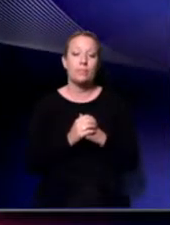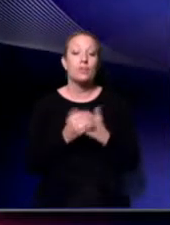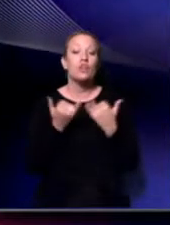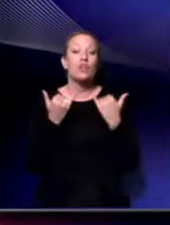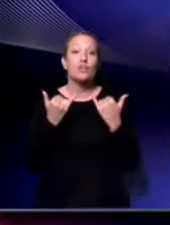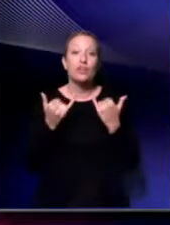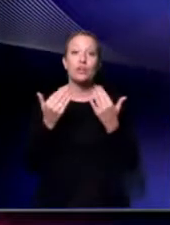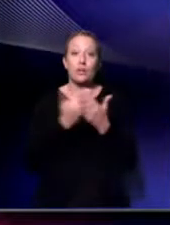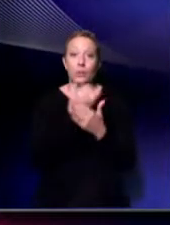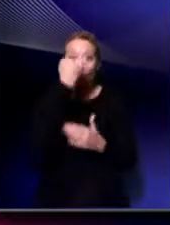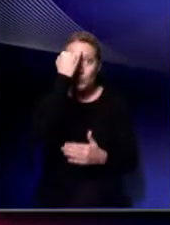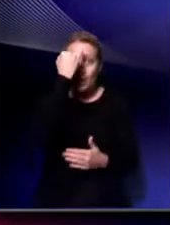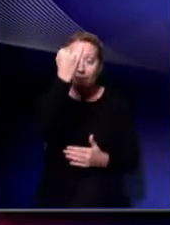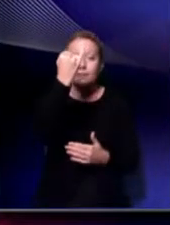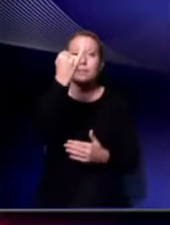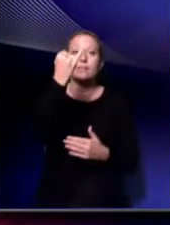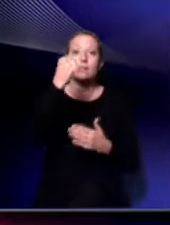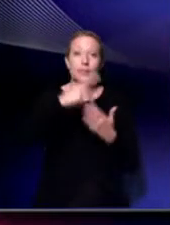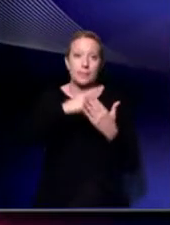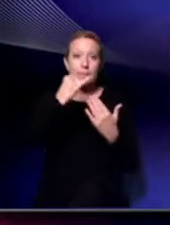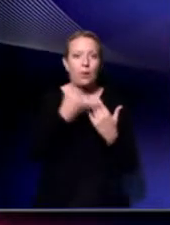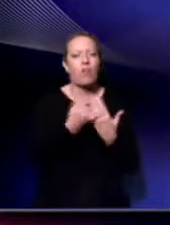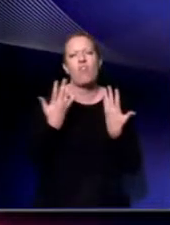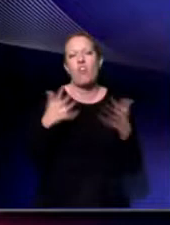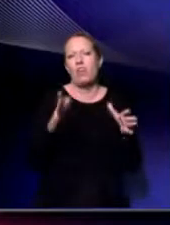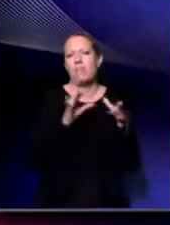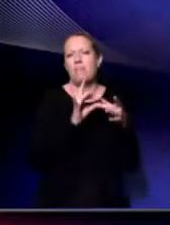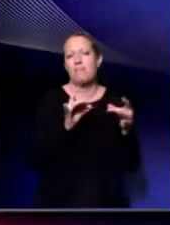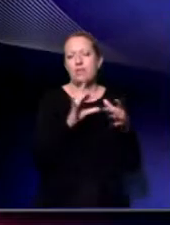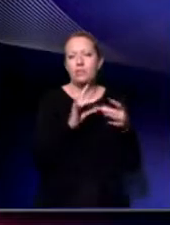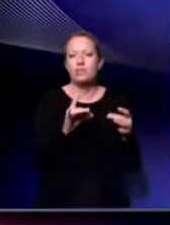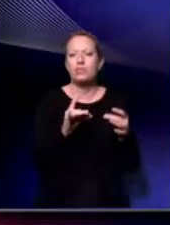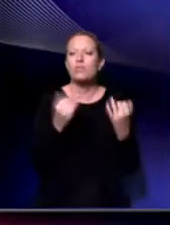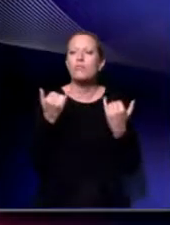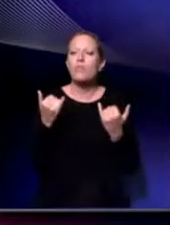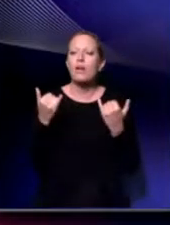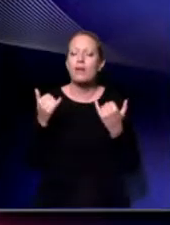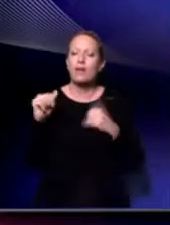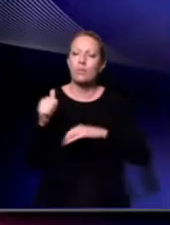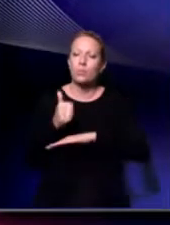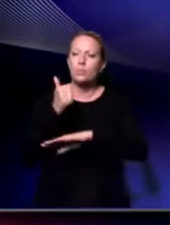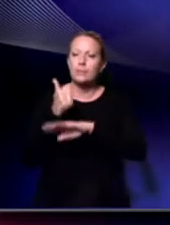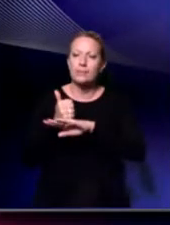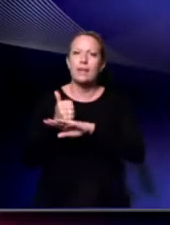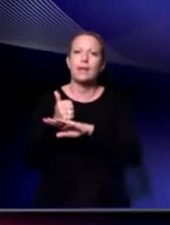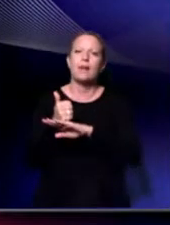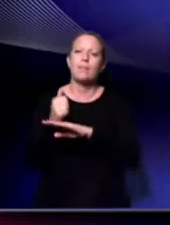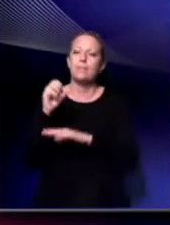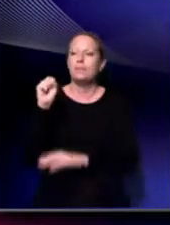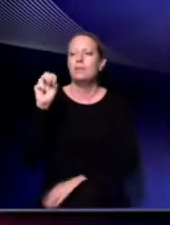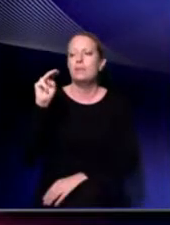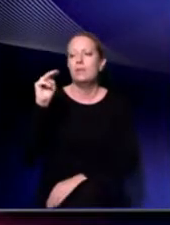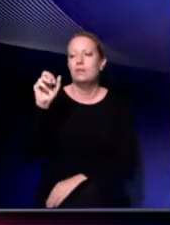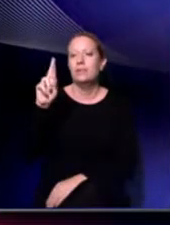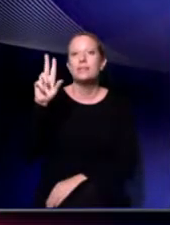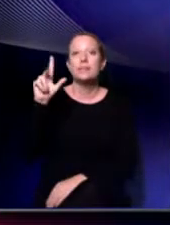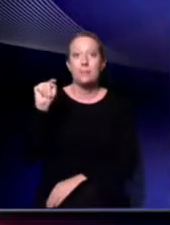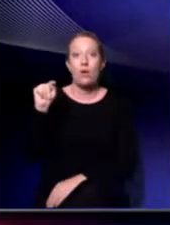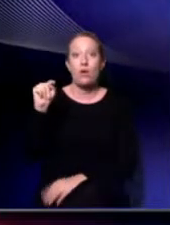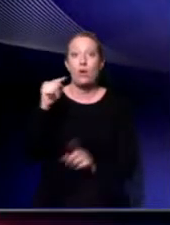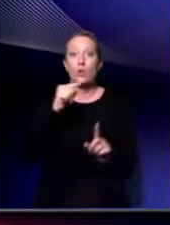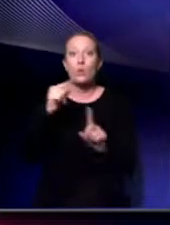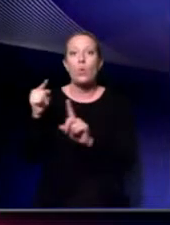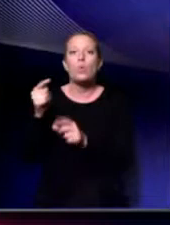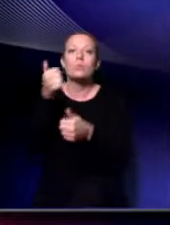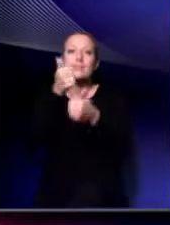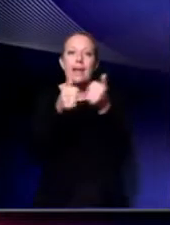initiatives, I mentioned some of it. We're also setting up SMART goals for every